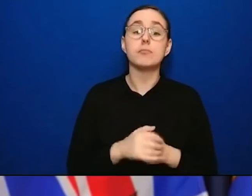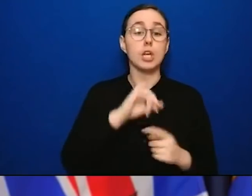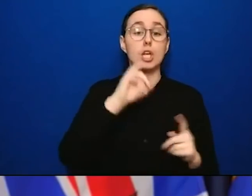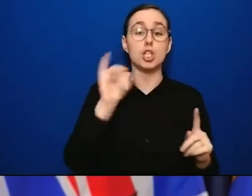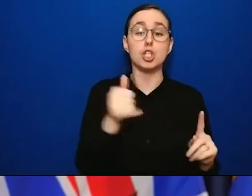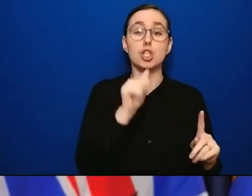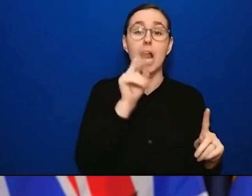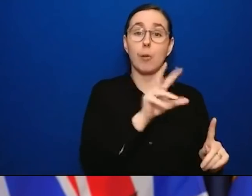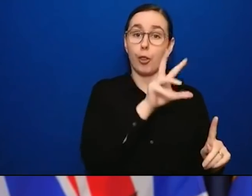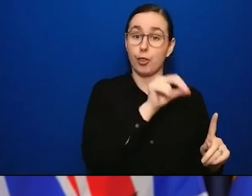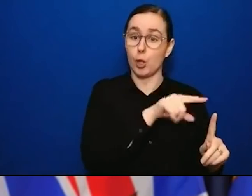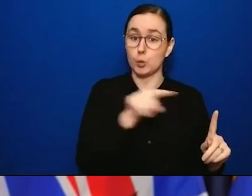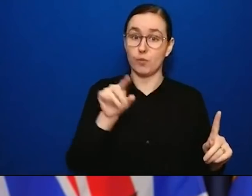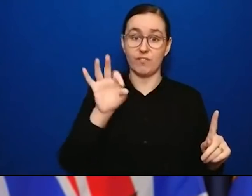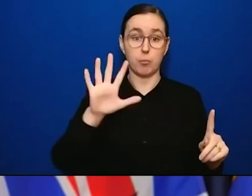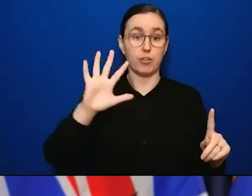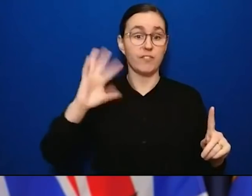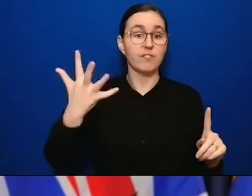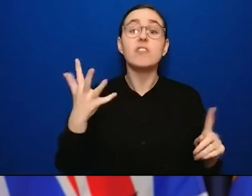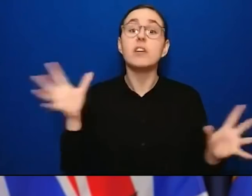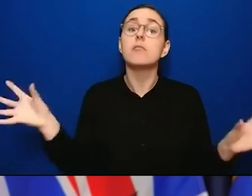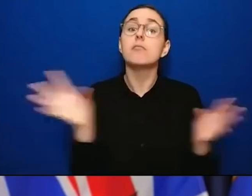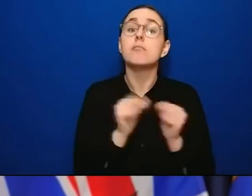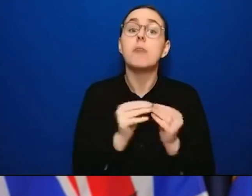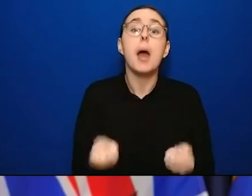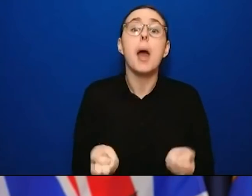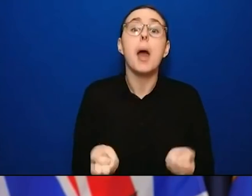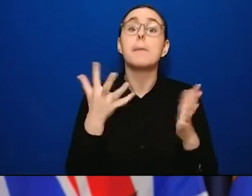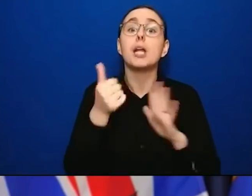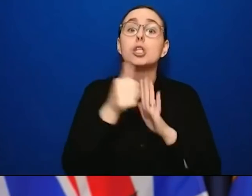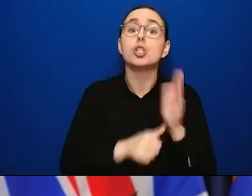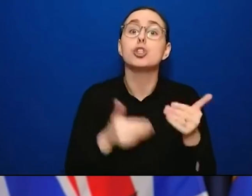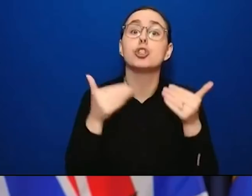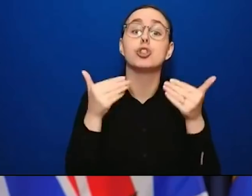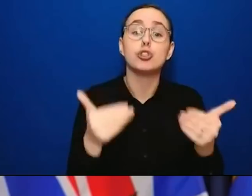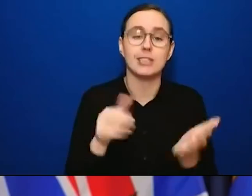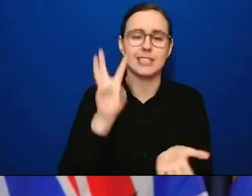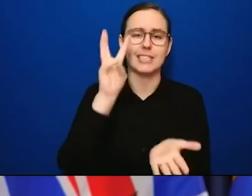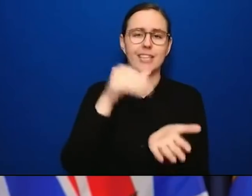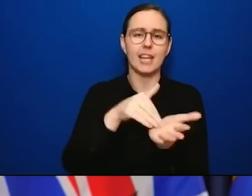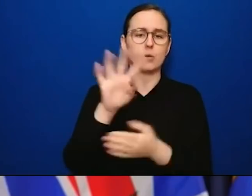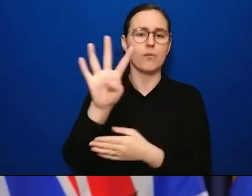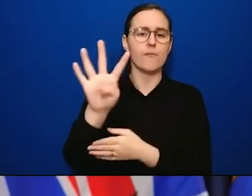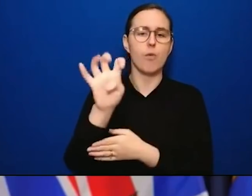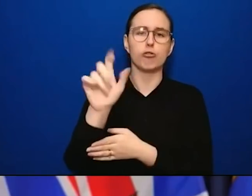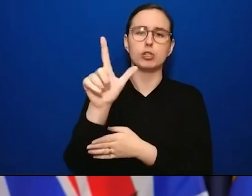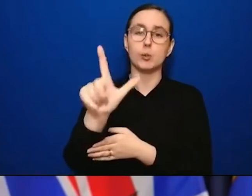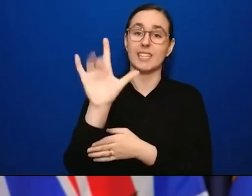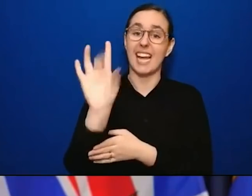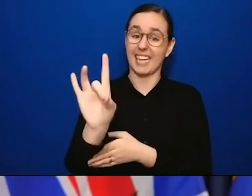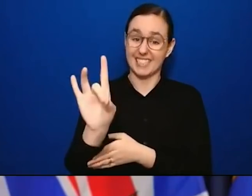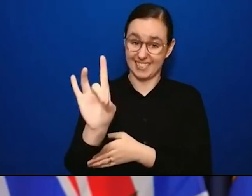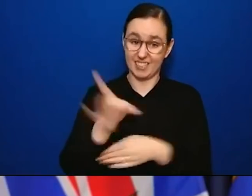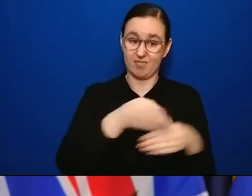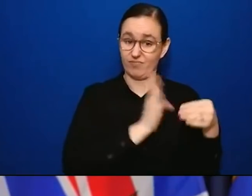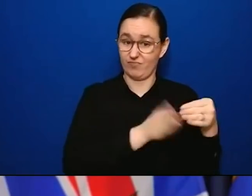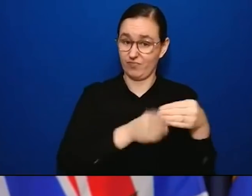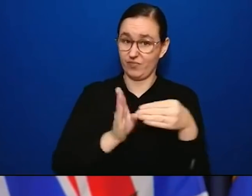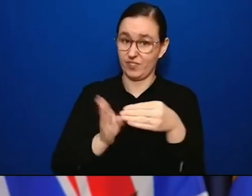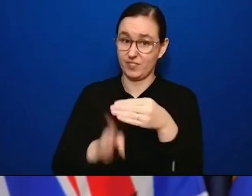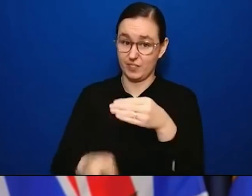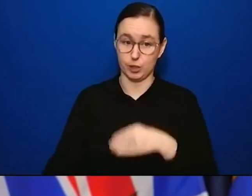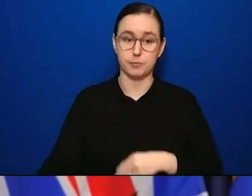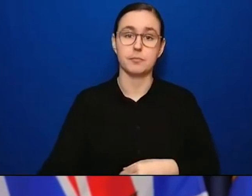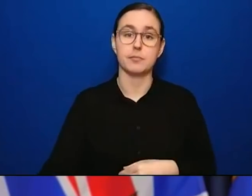to February 5th. From February 20th to February 26th, our most recent week, health authorities postponed